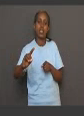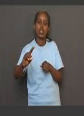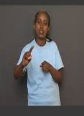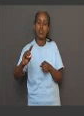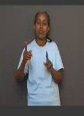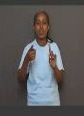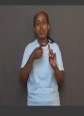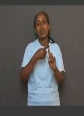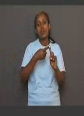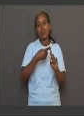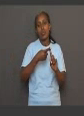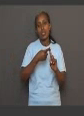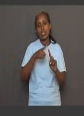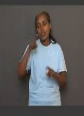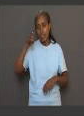the positive